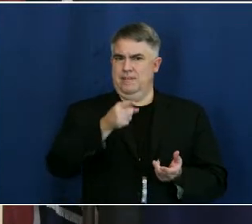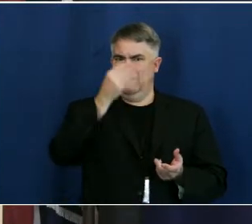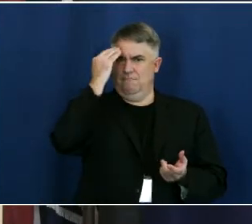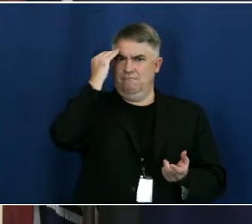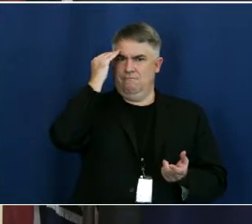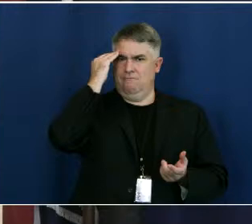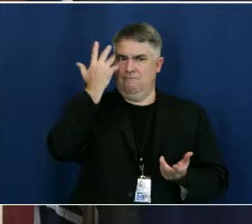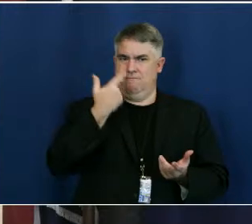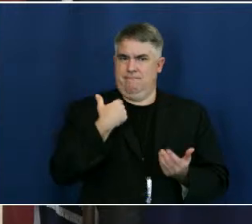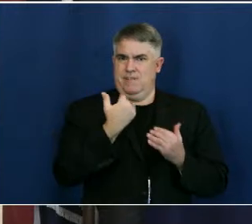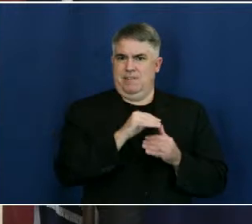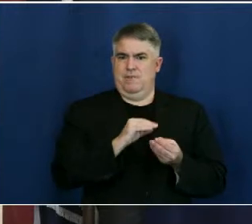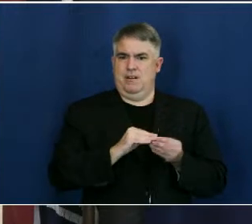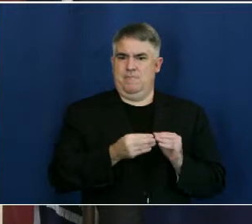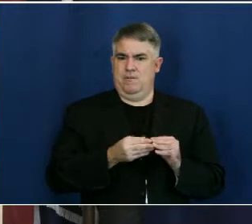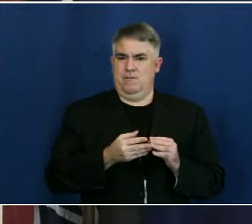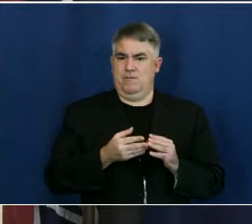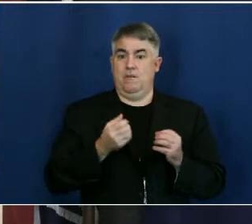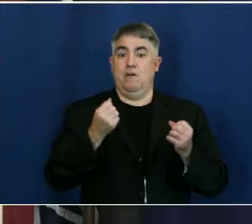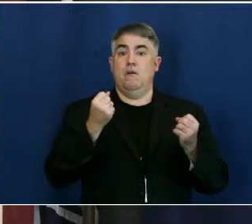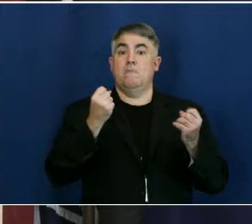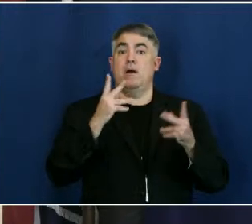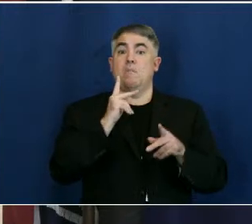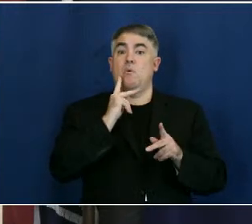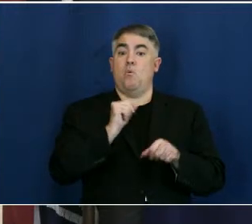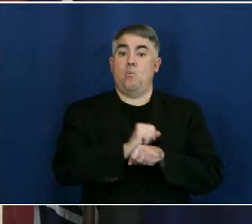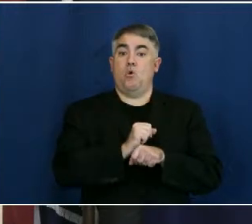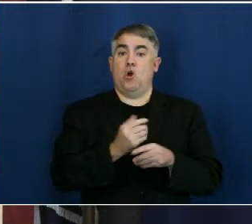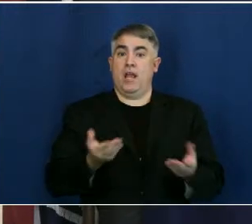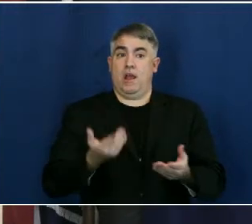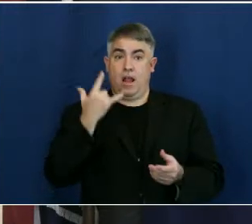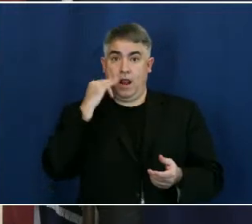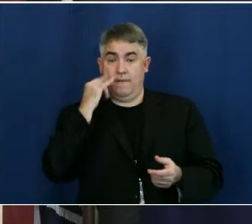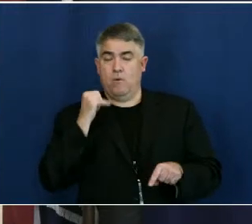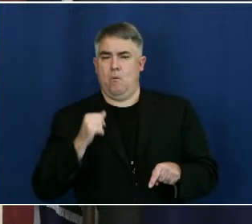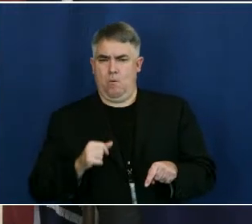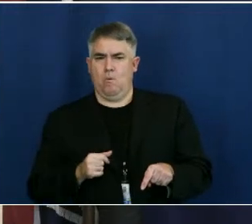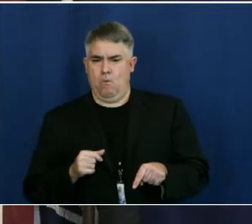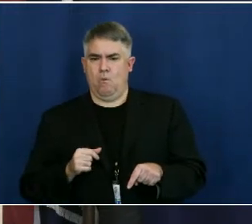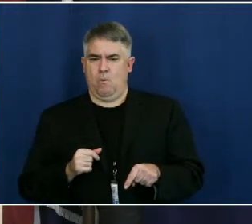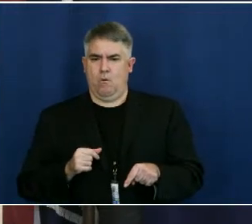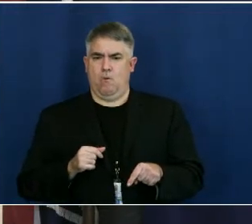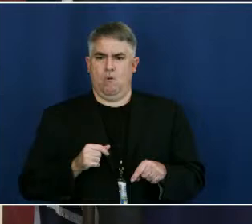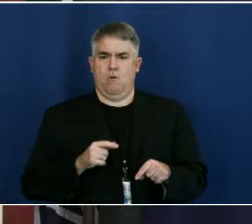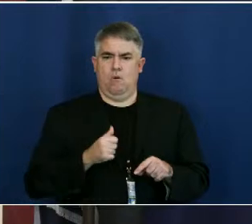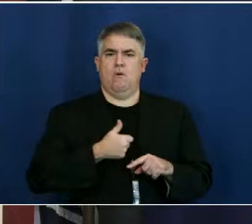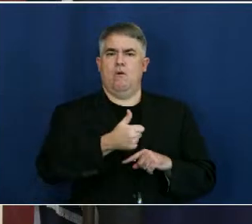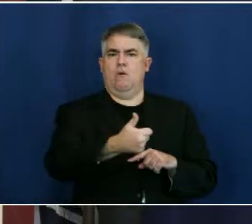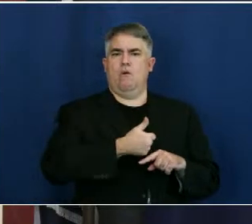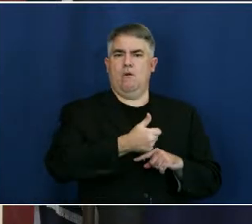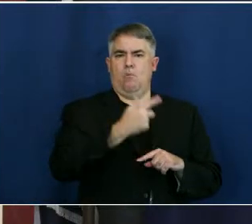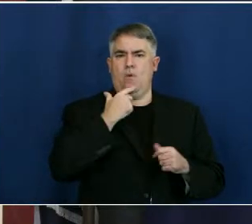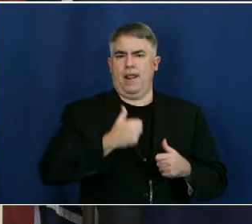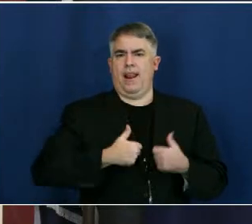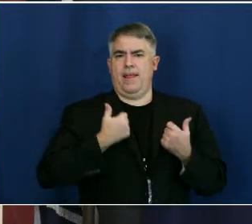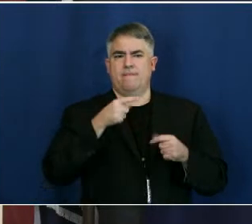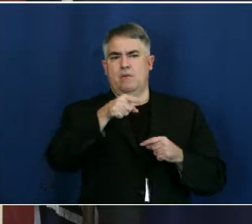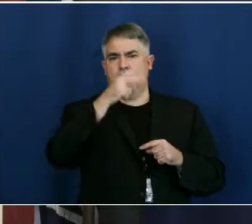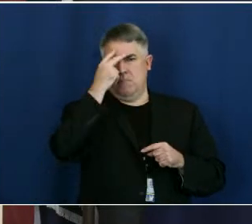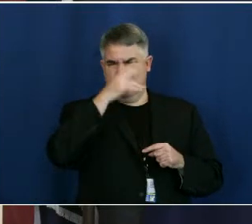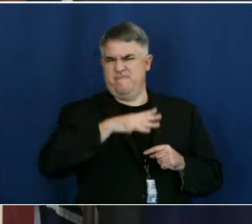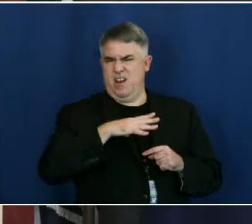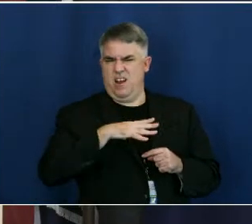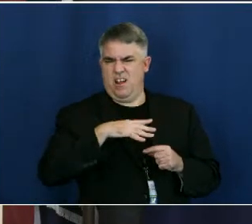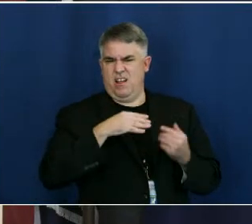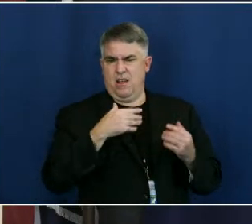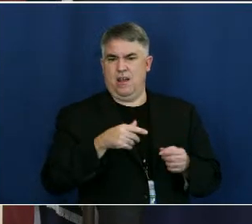of folks who work here than just our population and U.S. citizens who come across for work. But again, the limiting